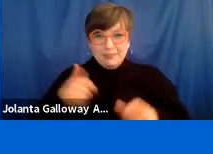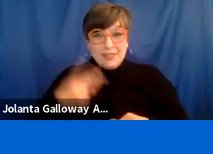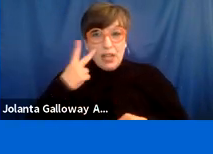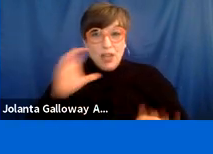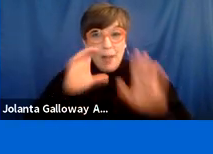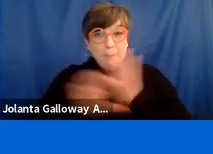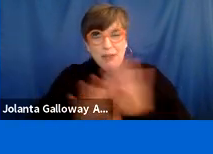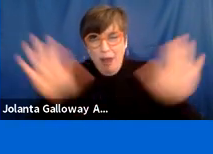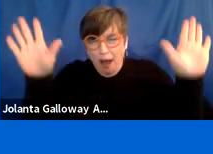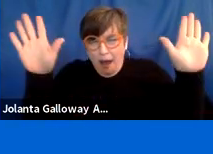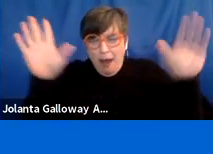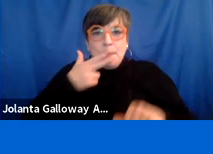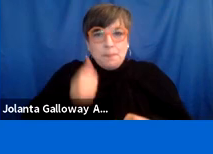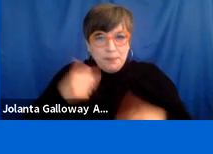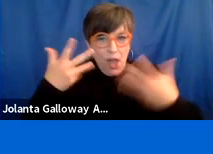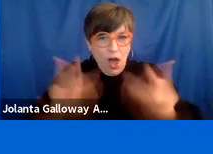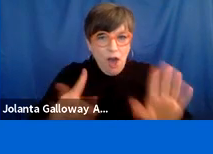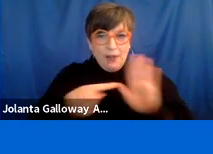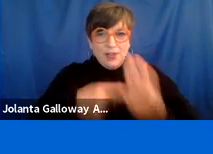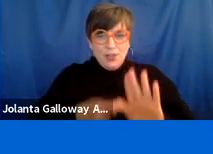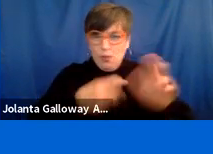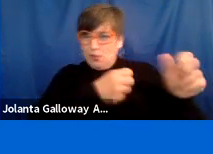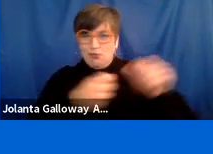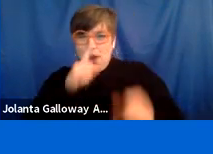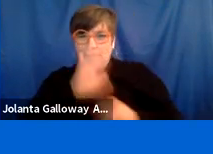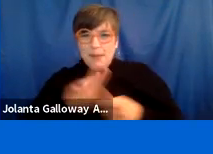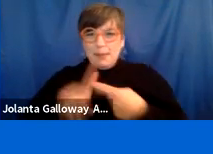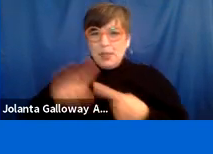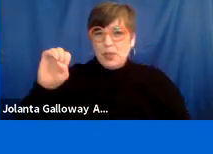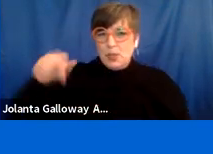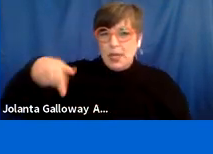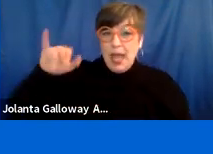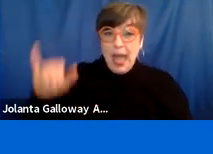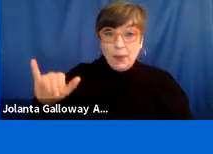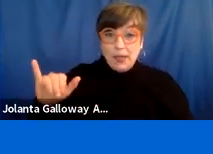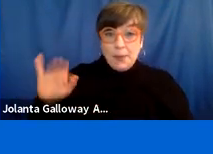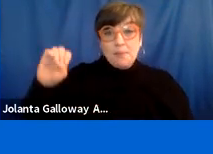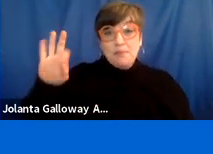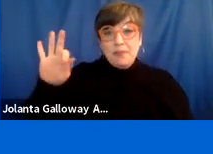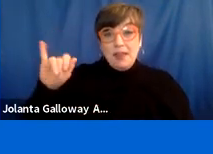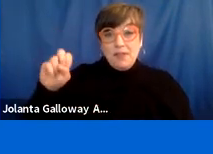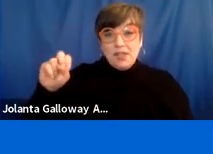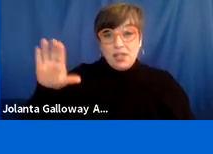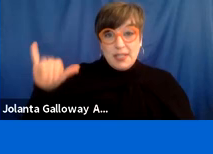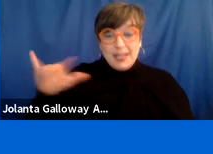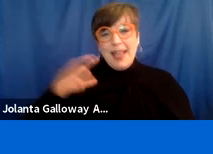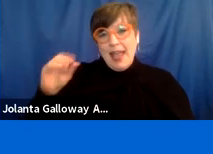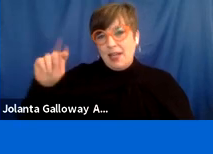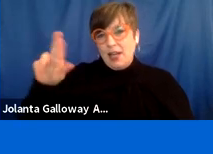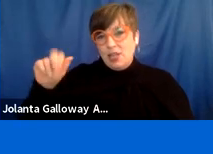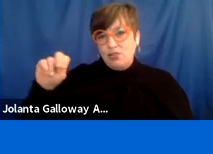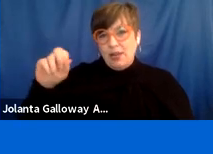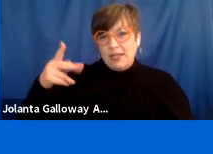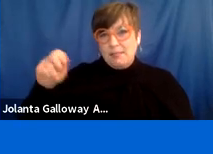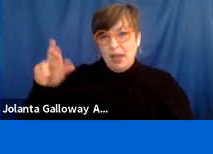adorable and she's already shown a strong commitment to equity, efficiency, and transparency, as is typical of our budget